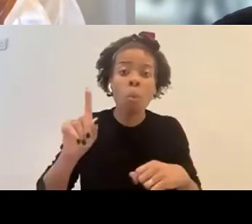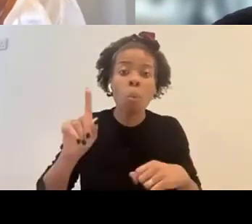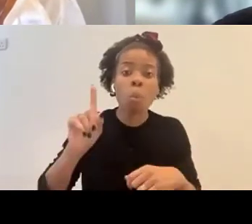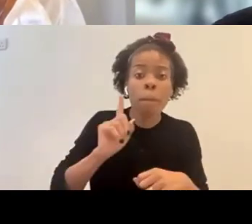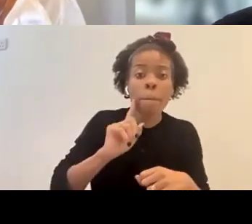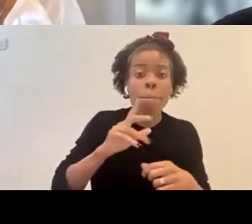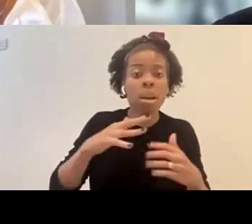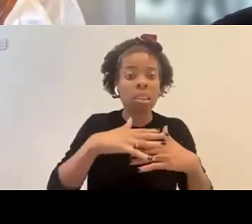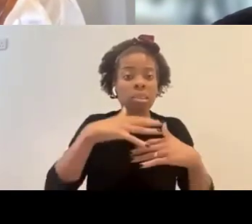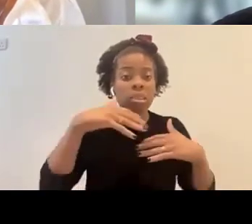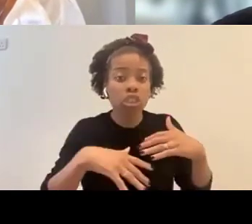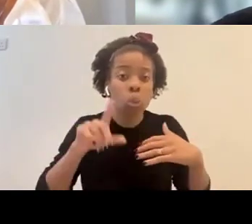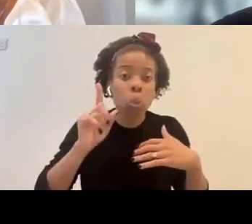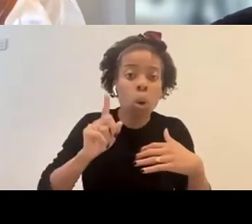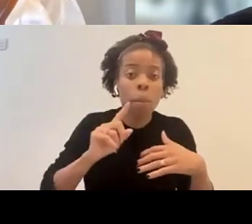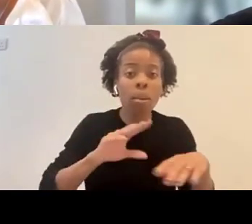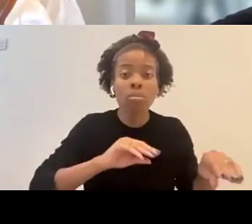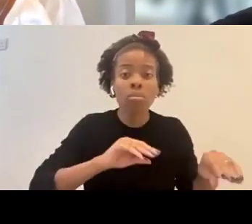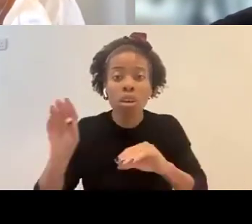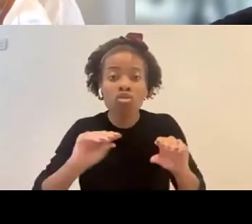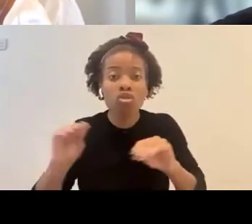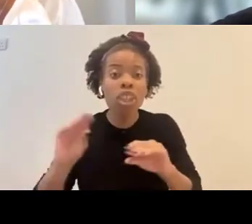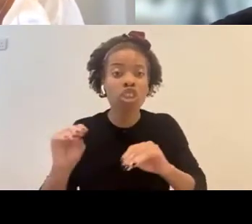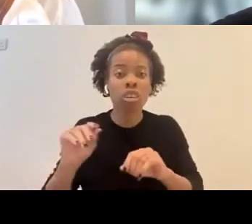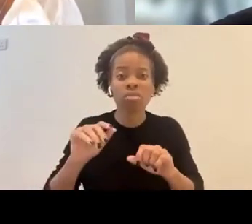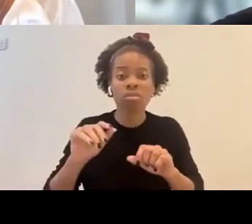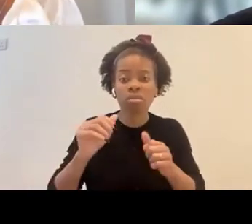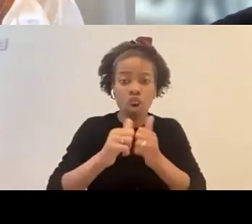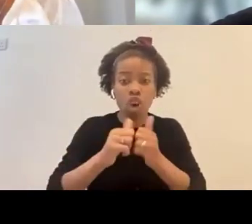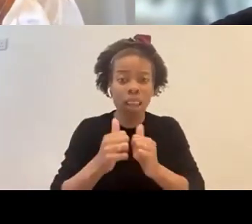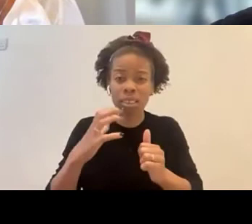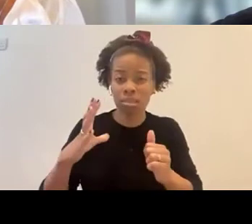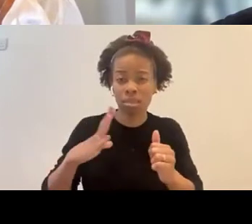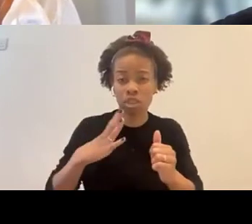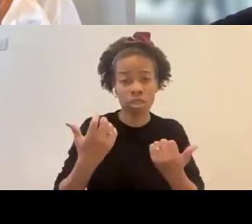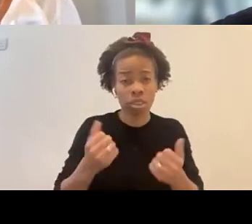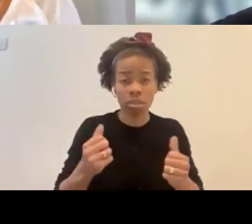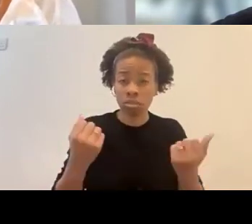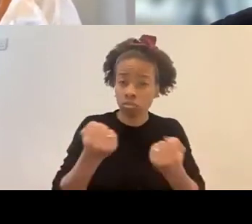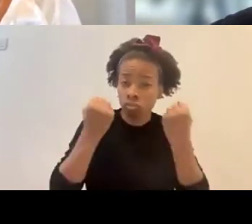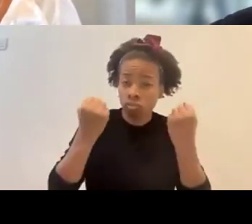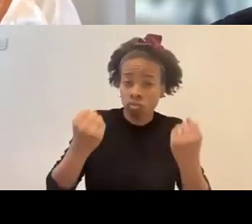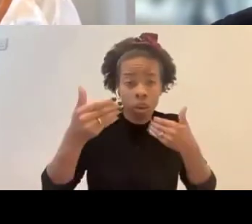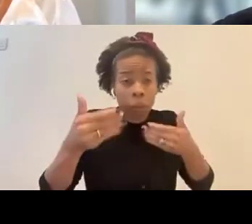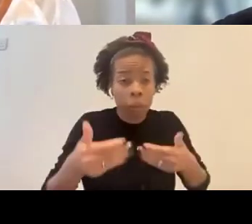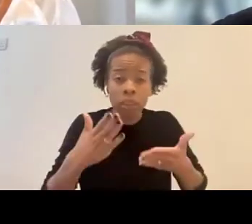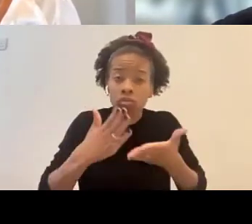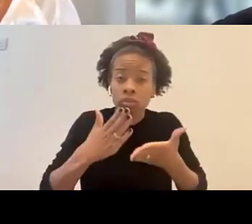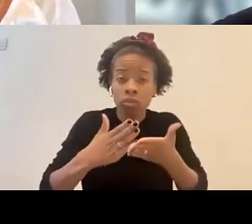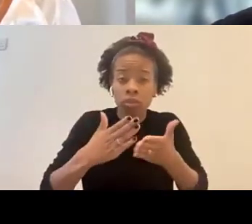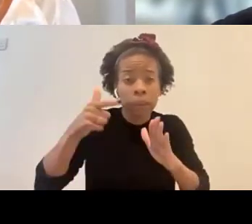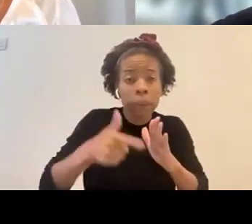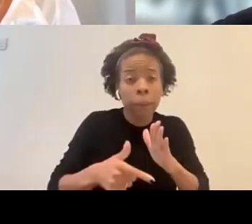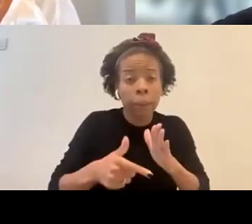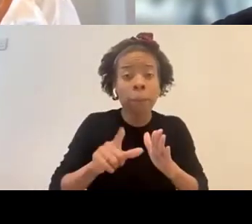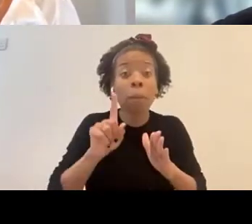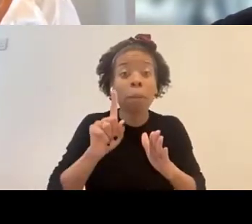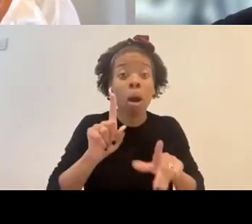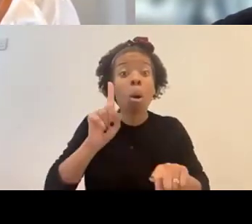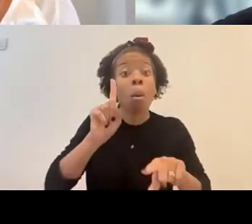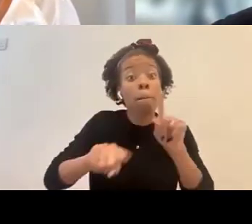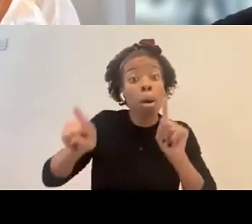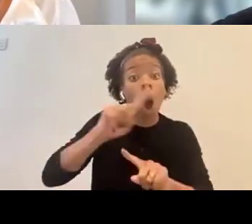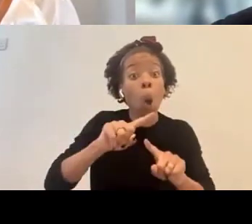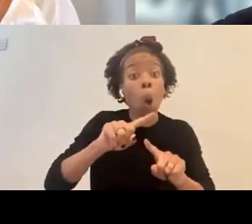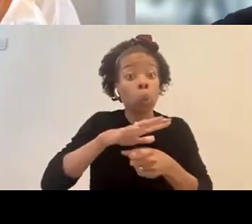women. Our migration colleagues have just done a really strong piece that goes really deep. But in the majority of cases, when we're